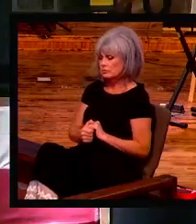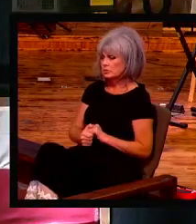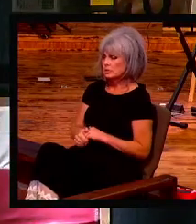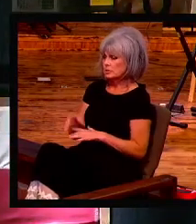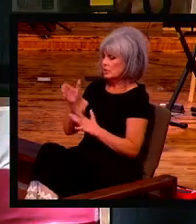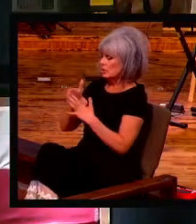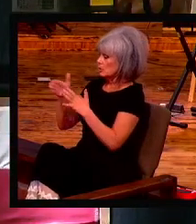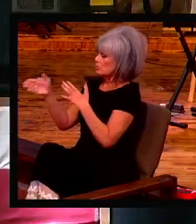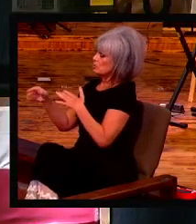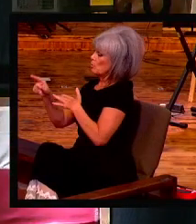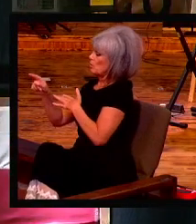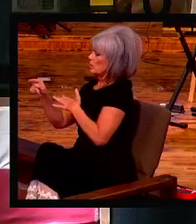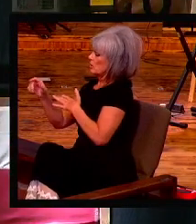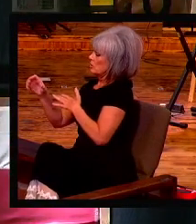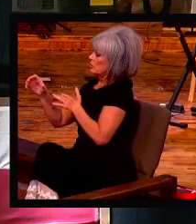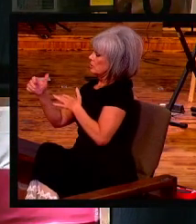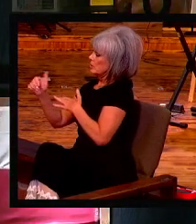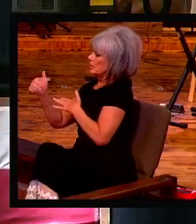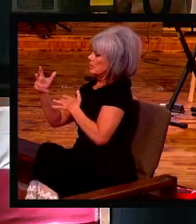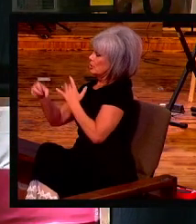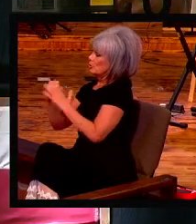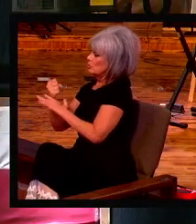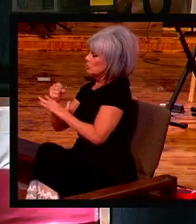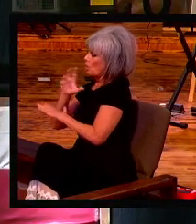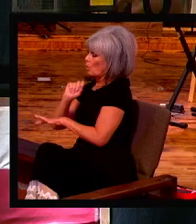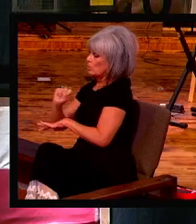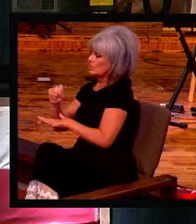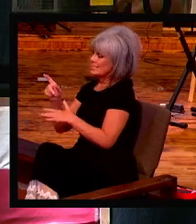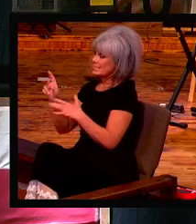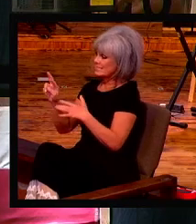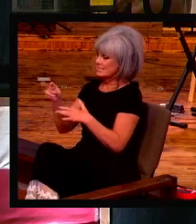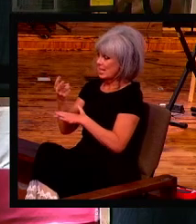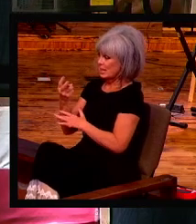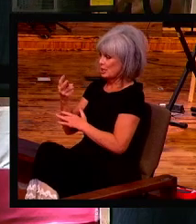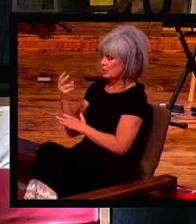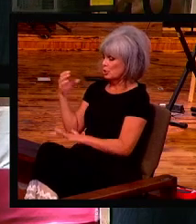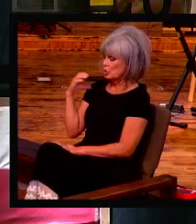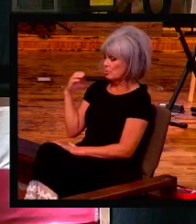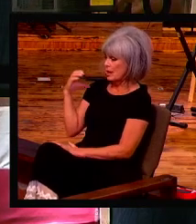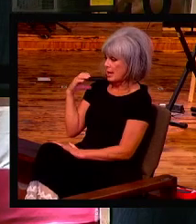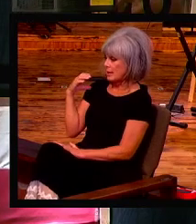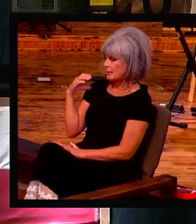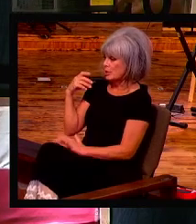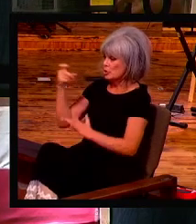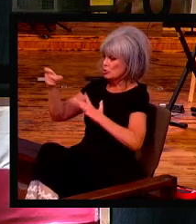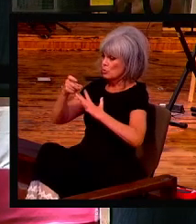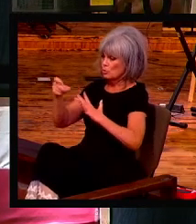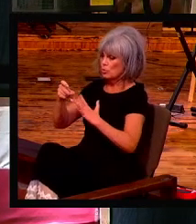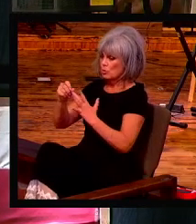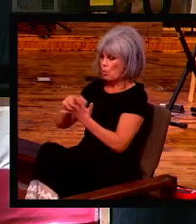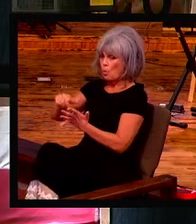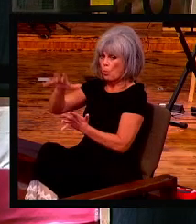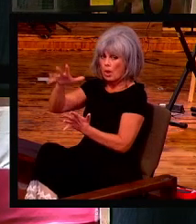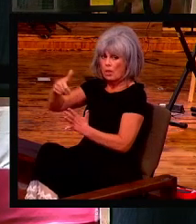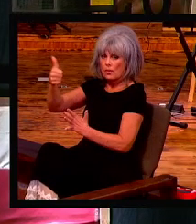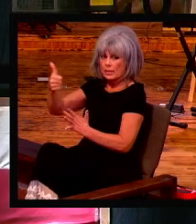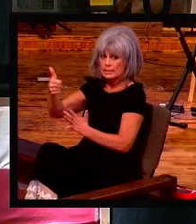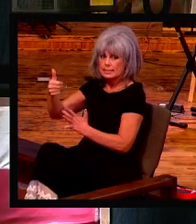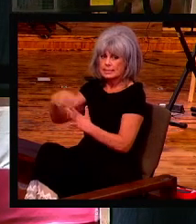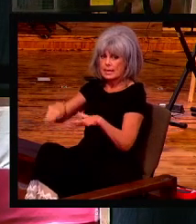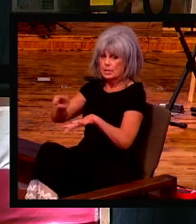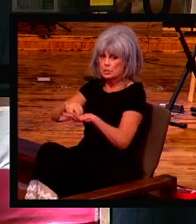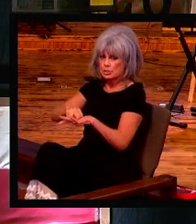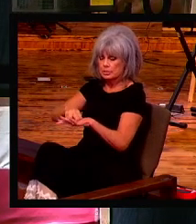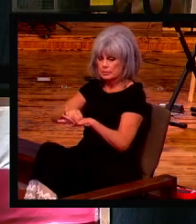old as the second in command to lead the wealthiest nation as a type